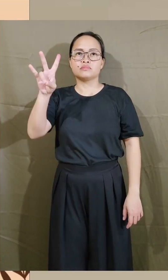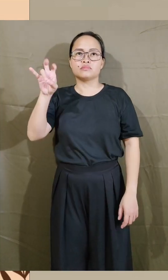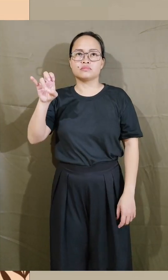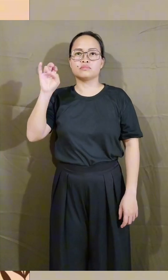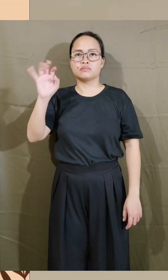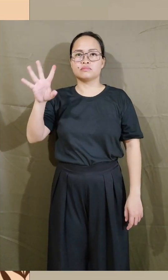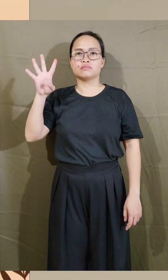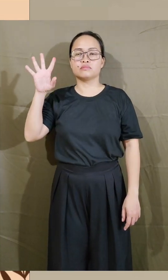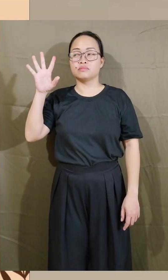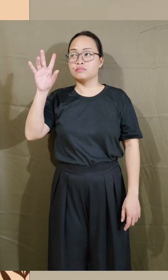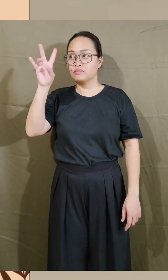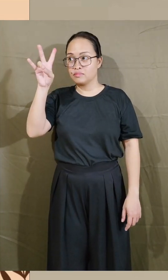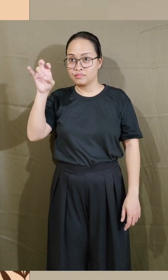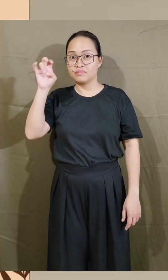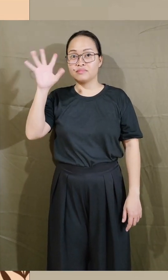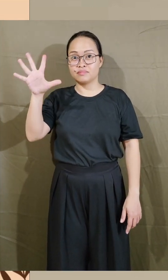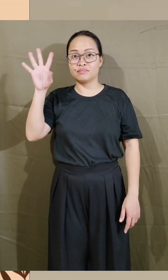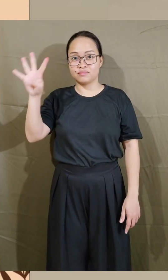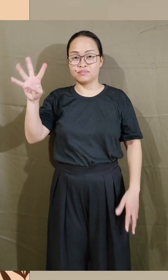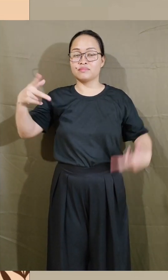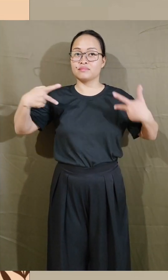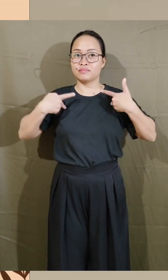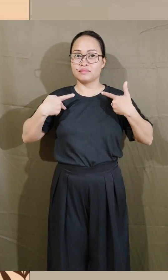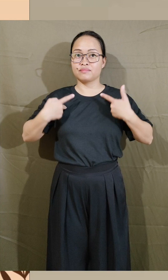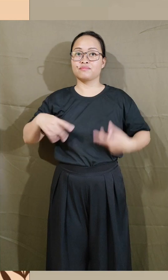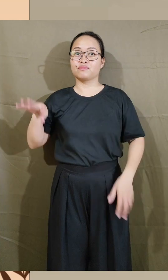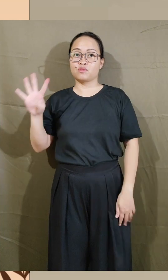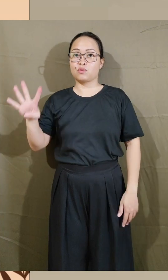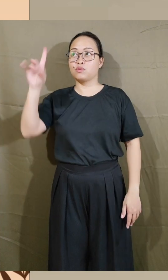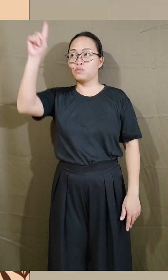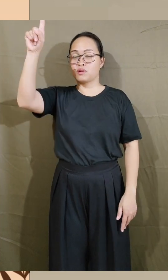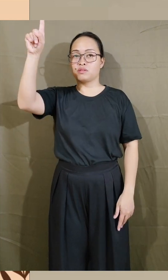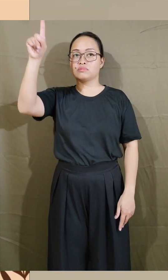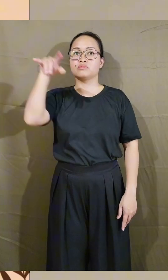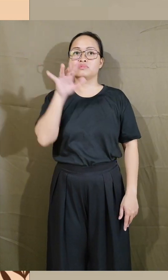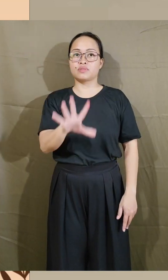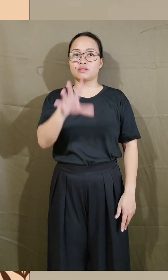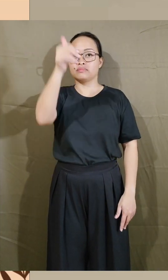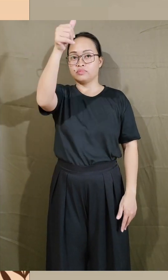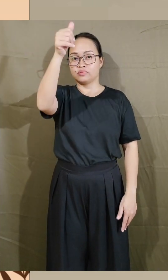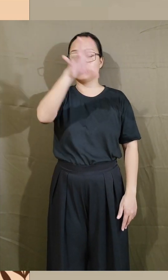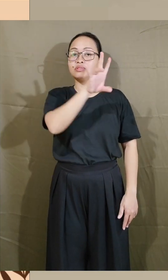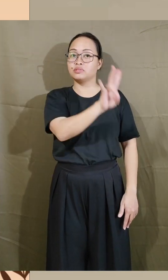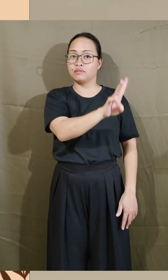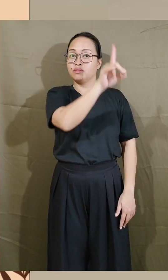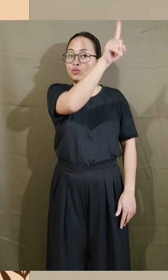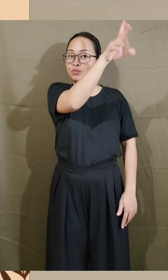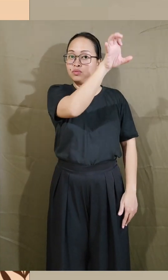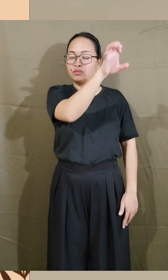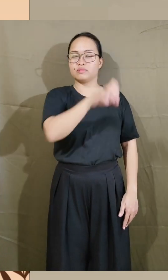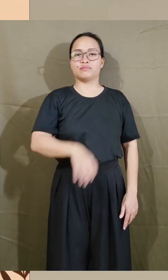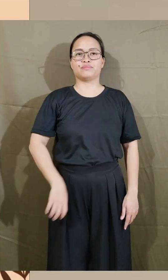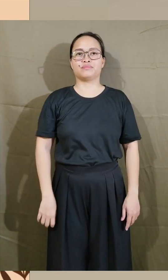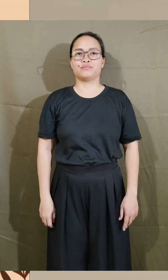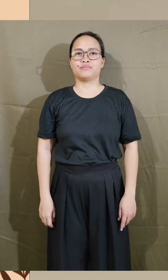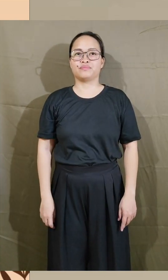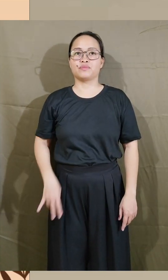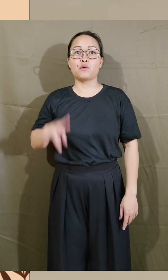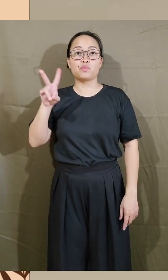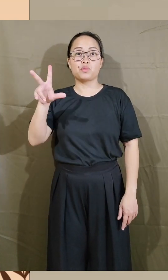754 has 4 ones, 5 tens, and 7 hundreds,